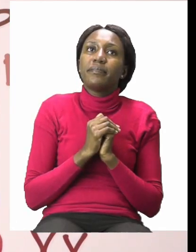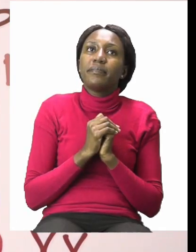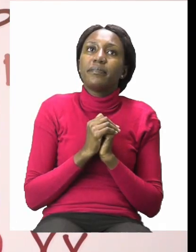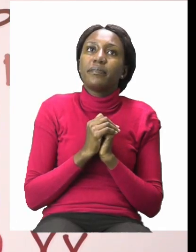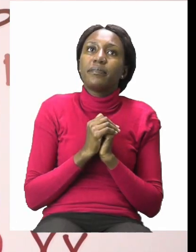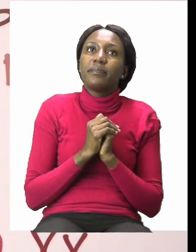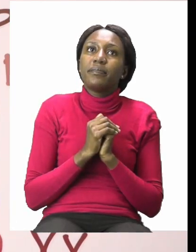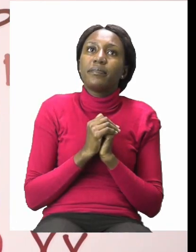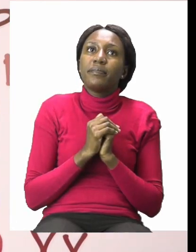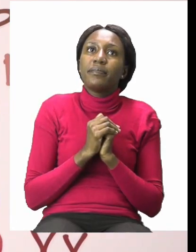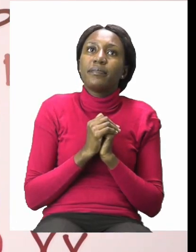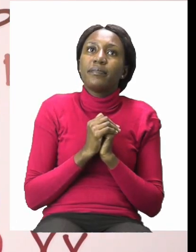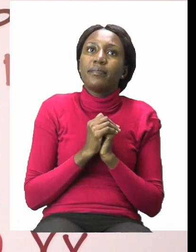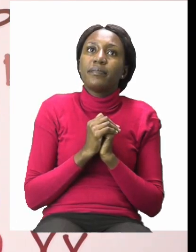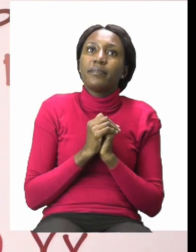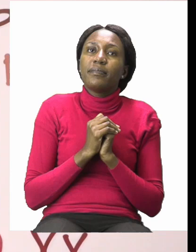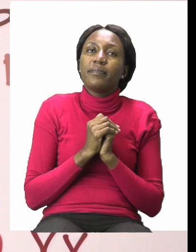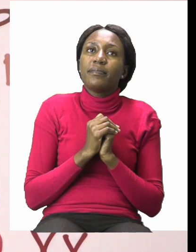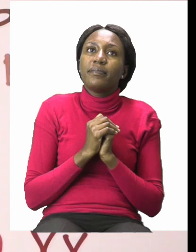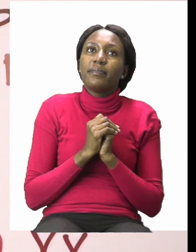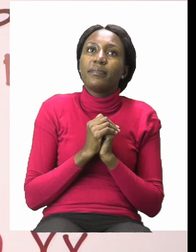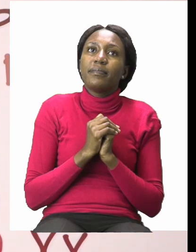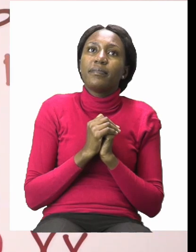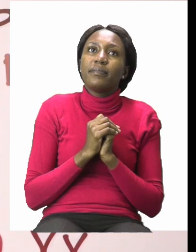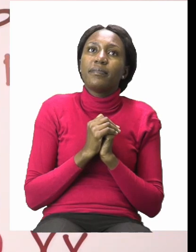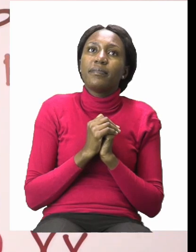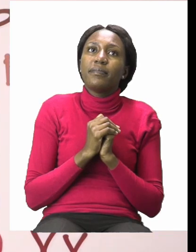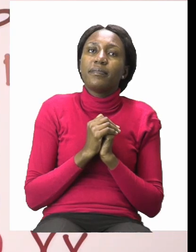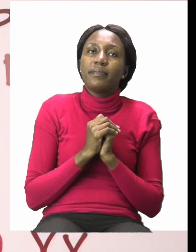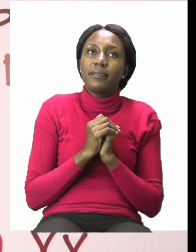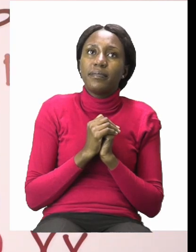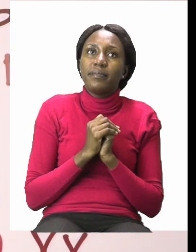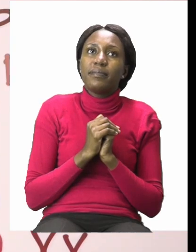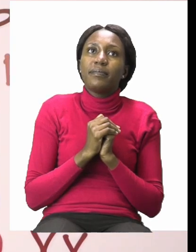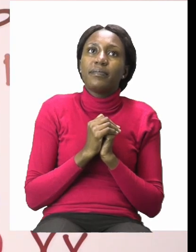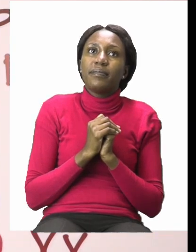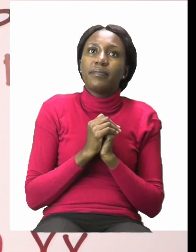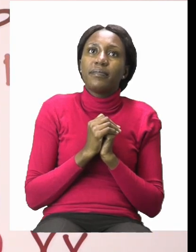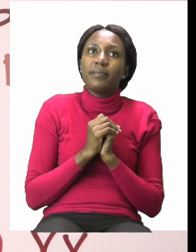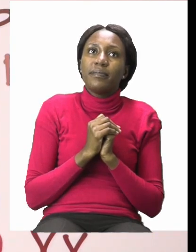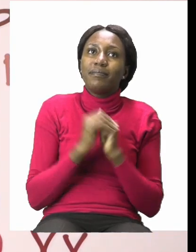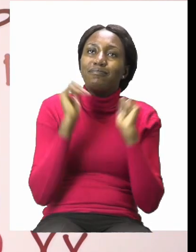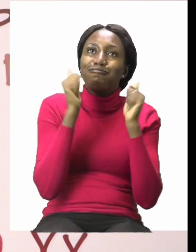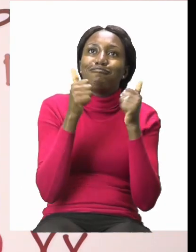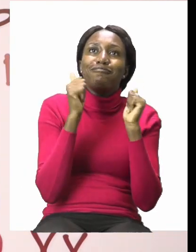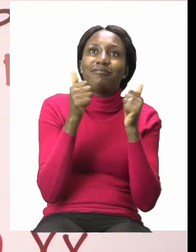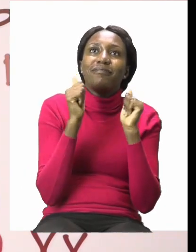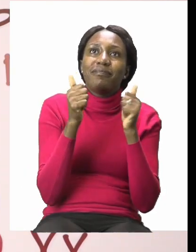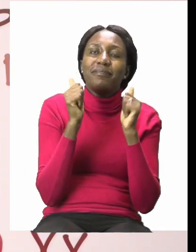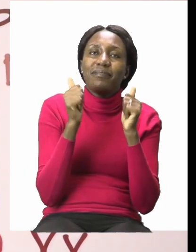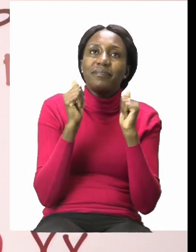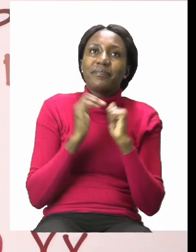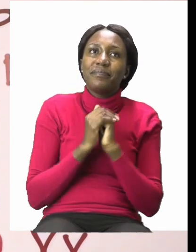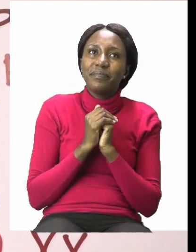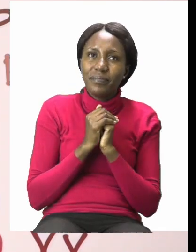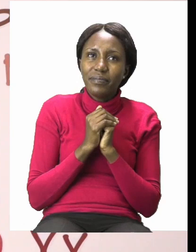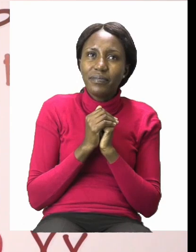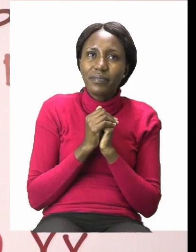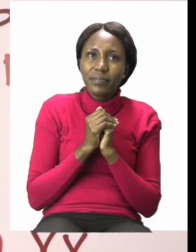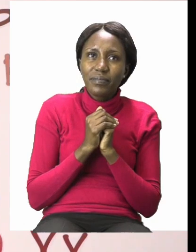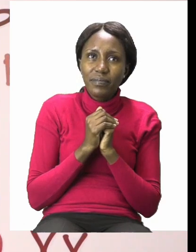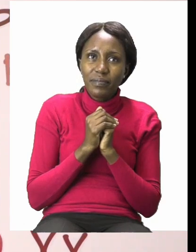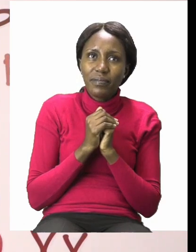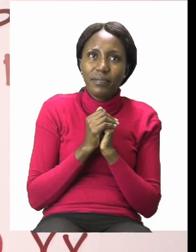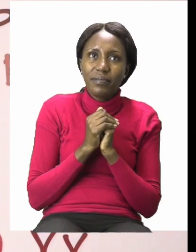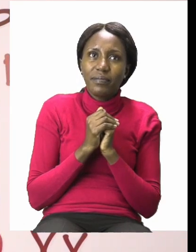and try and make a straight line to the wall. Good job. The next thing or the next word